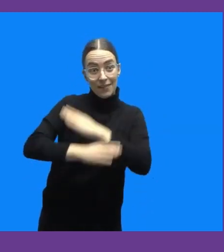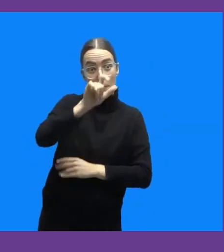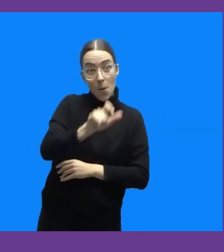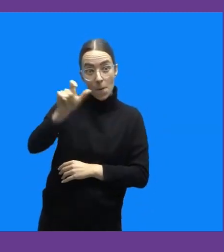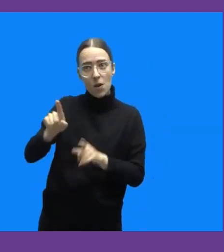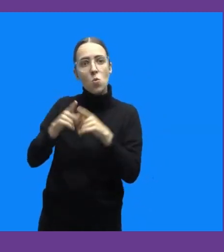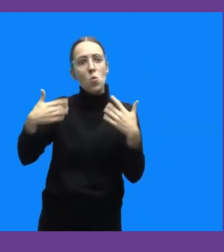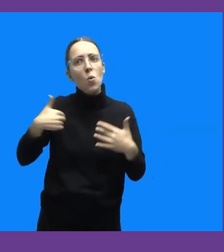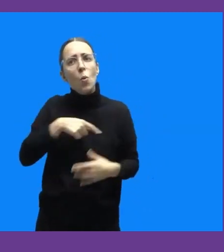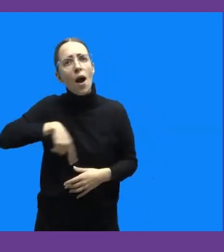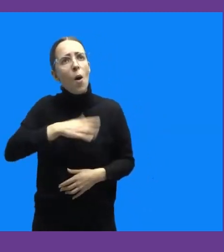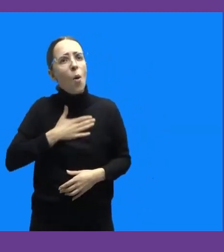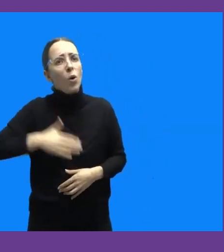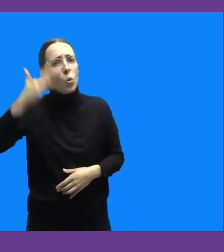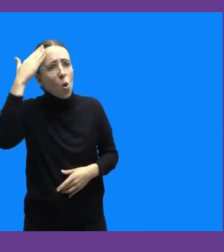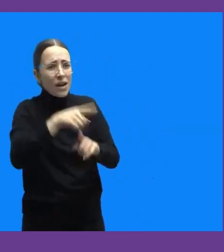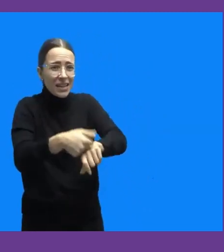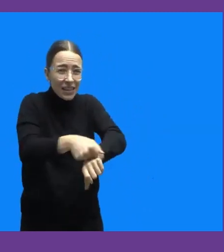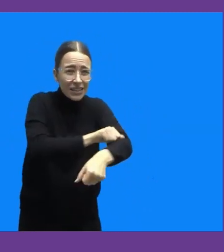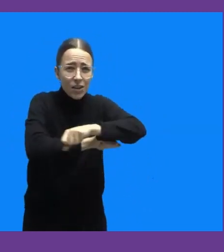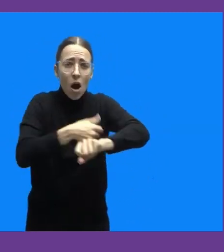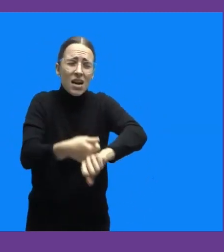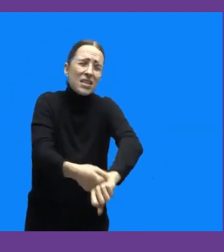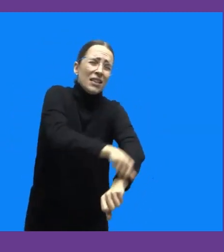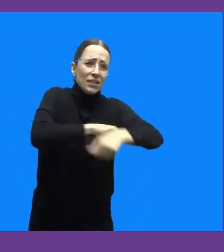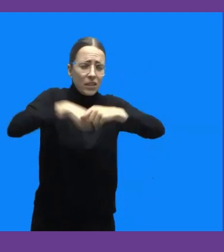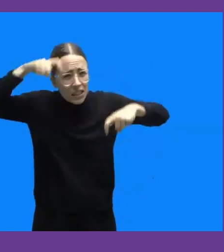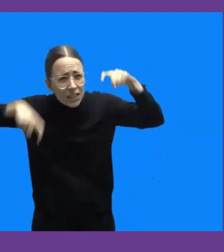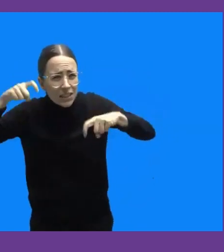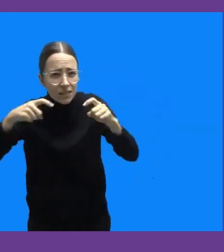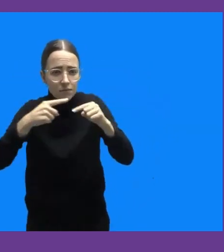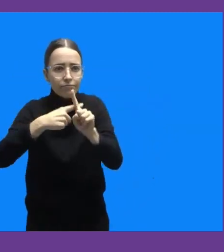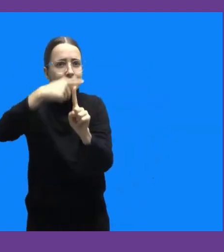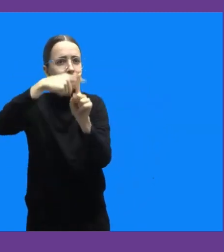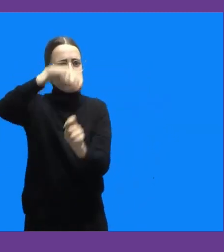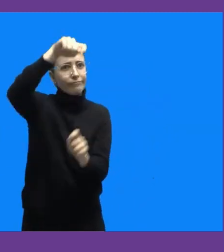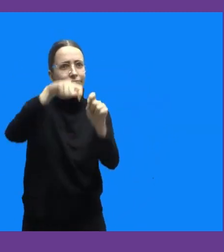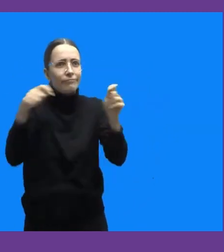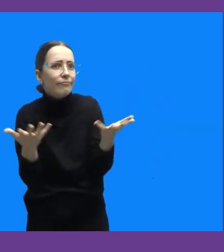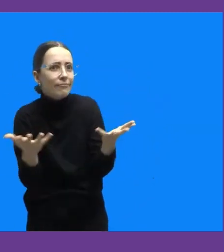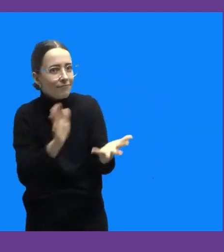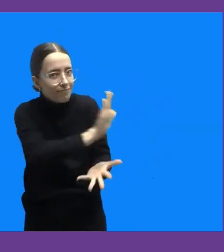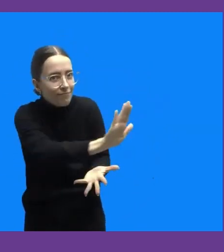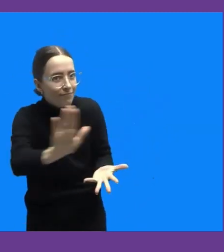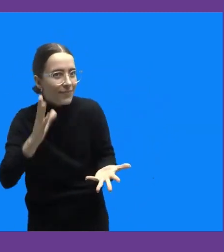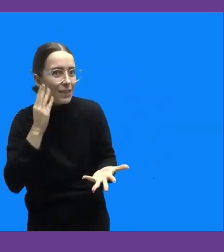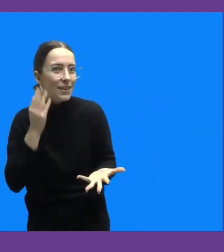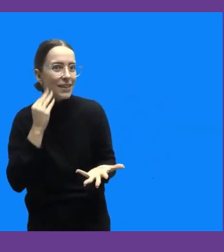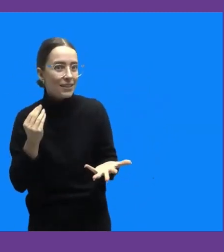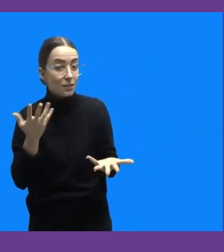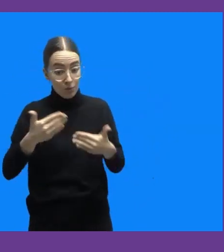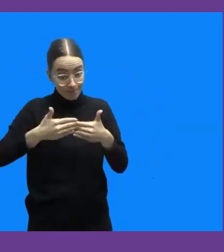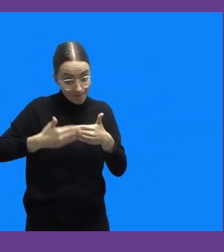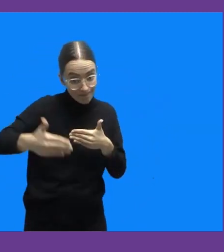the design. We are in this next few years planning to implement this design, but